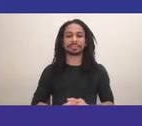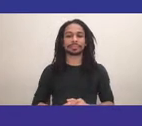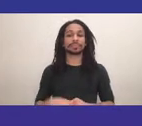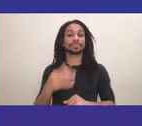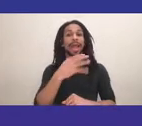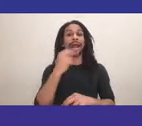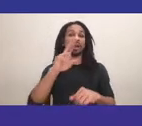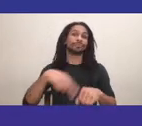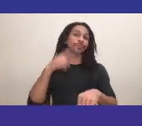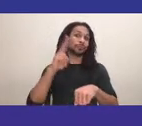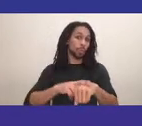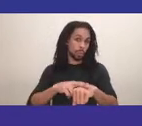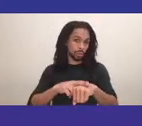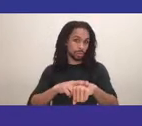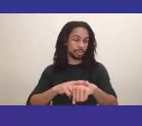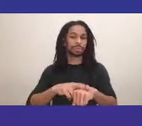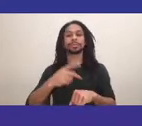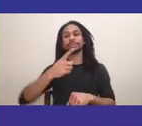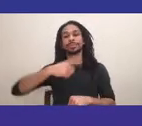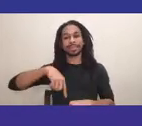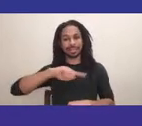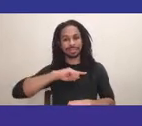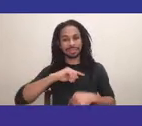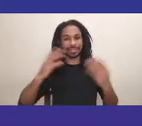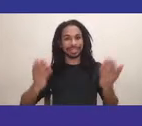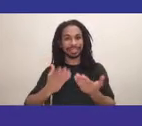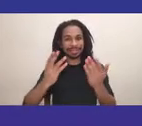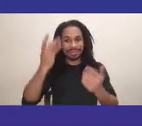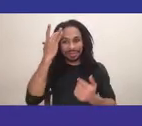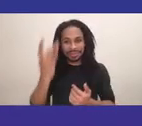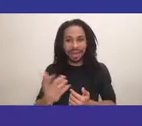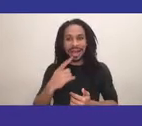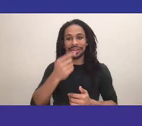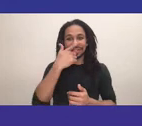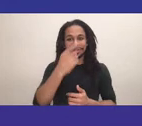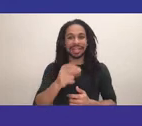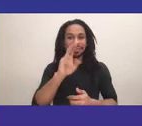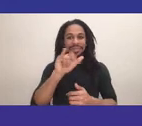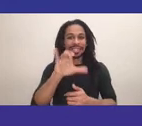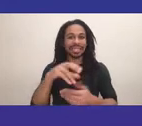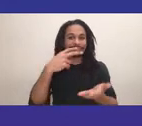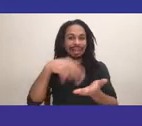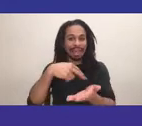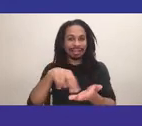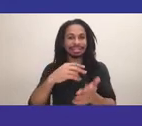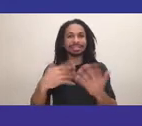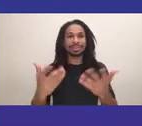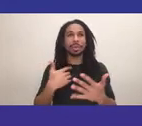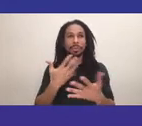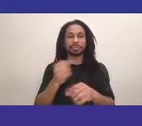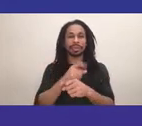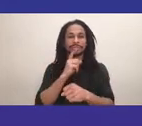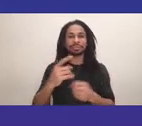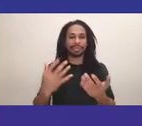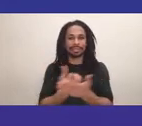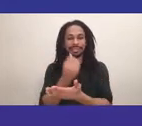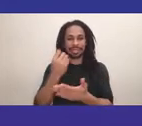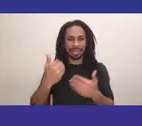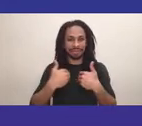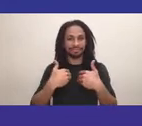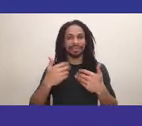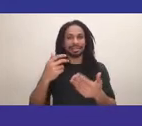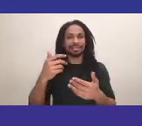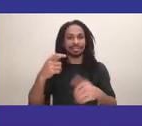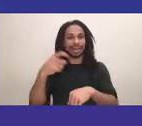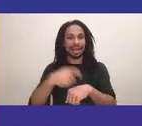course, we're here because we're interested in New York City dance. So I wanted to make sure that there was time for us to actually dance and move.